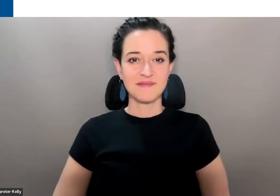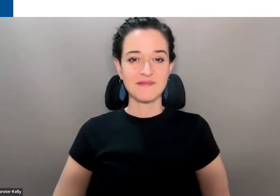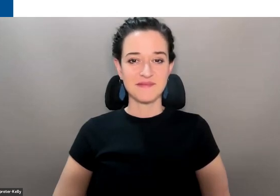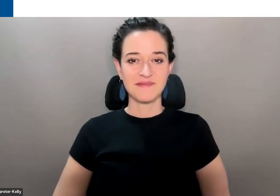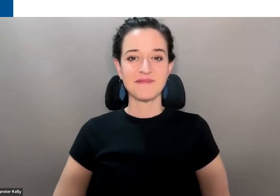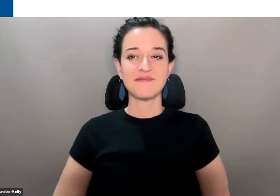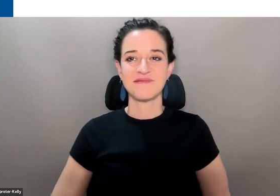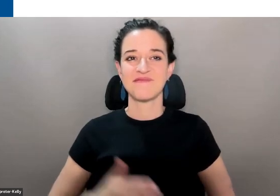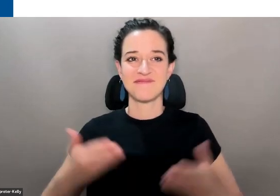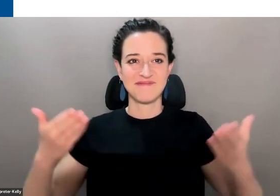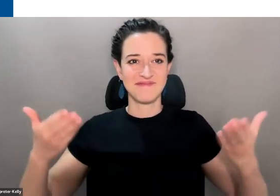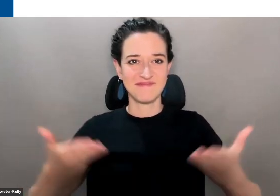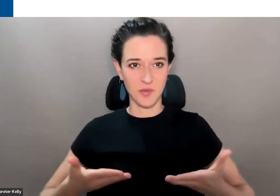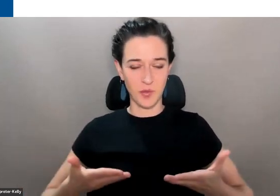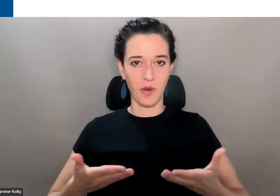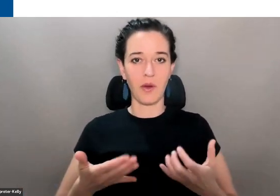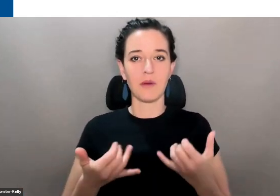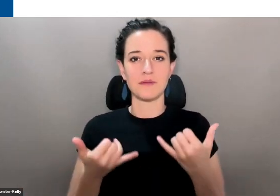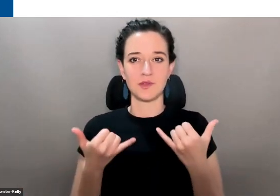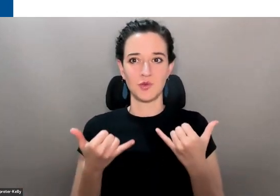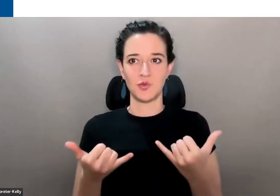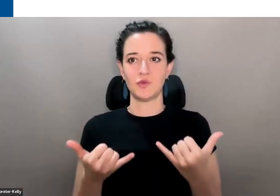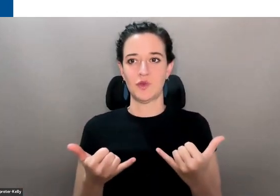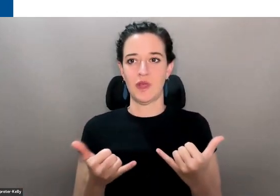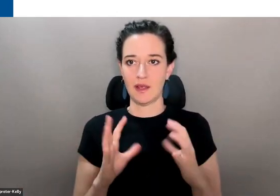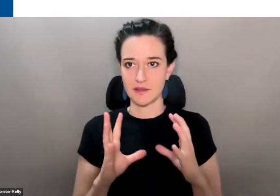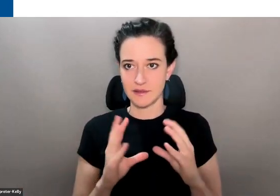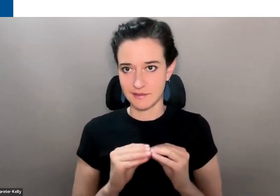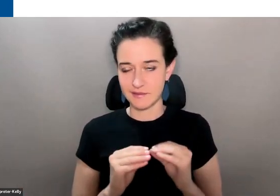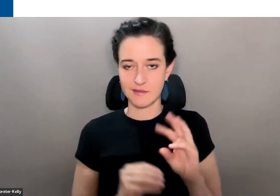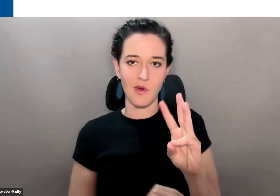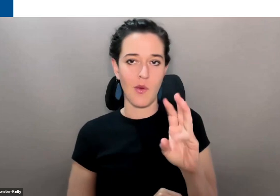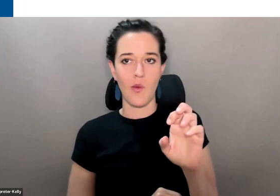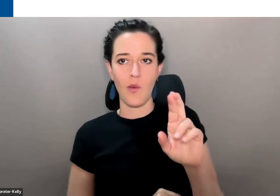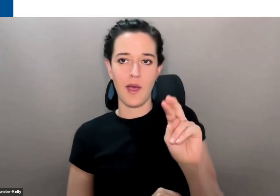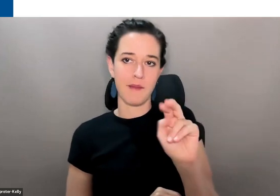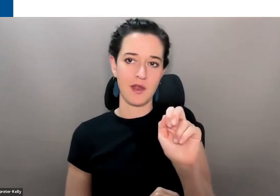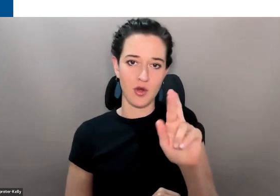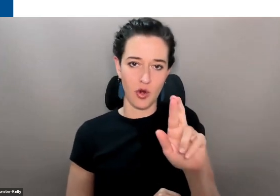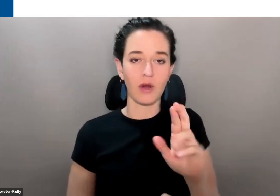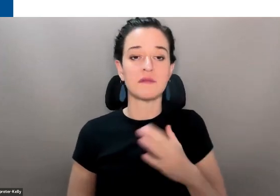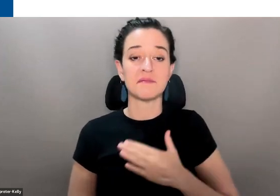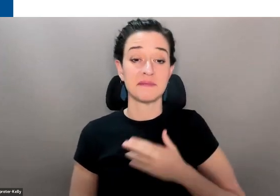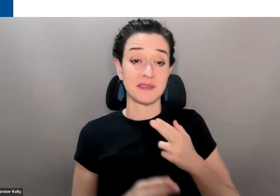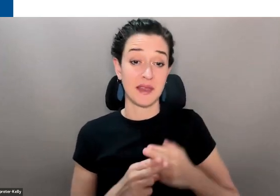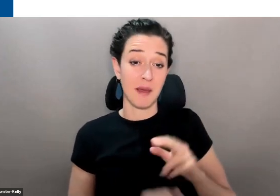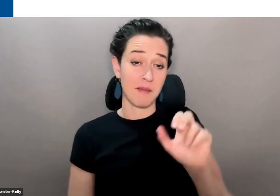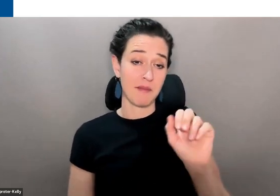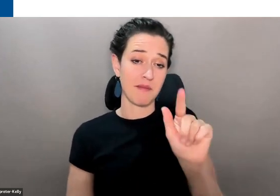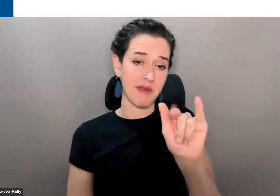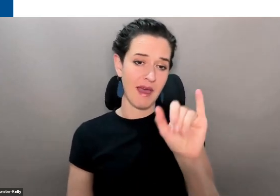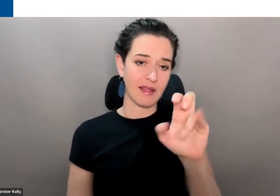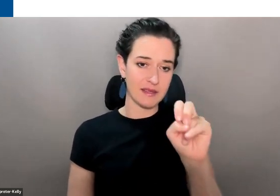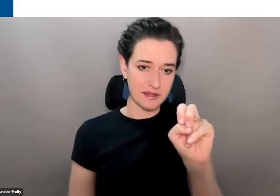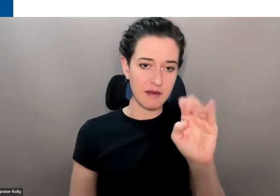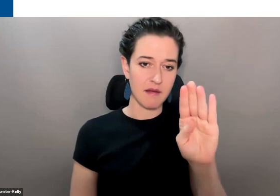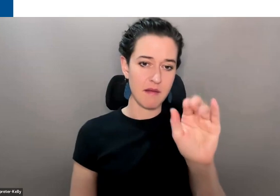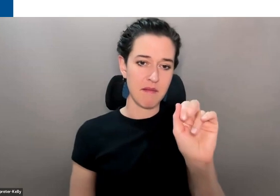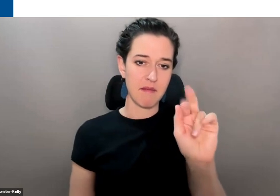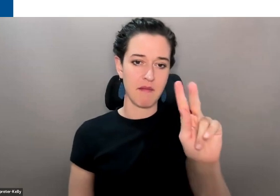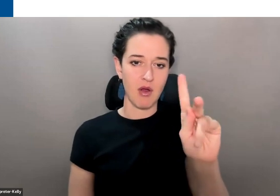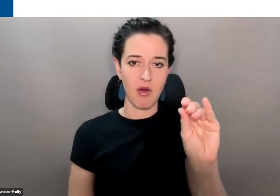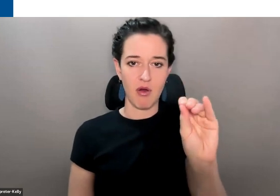Welcome everyone to today's webinar. My name is Allison Barkoff and I lead the administration